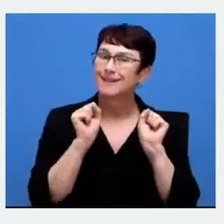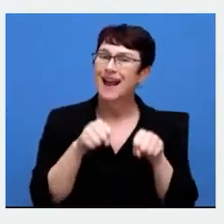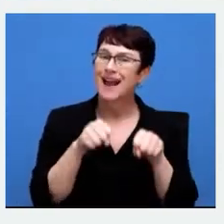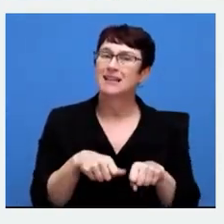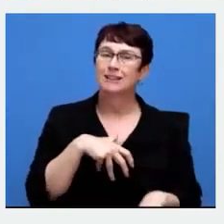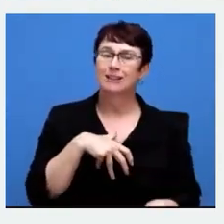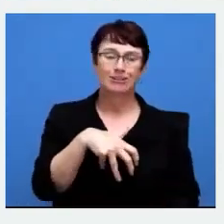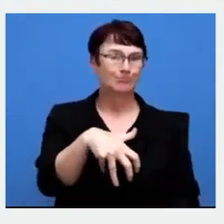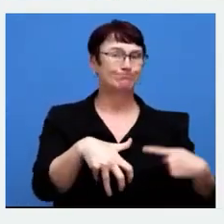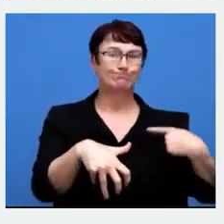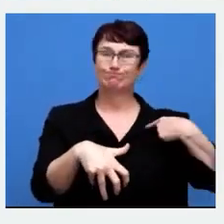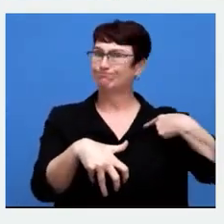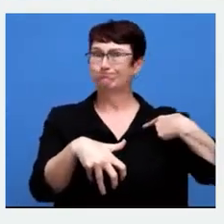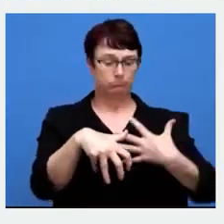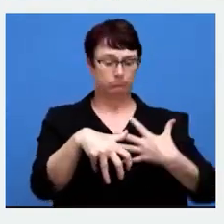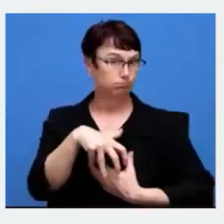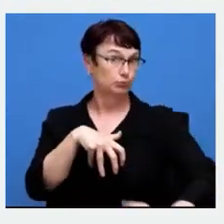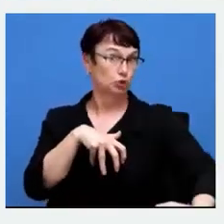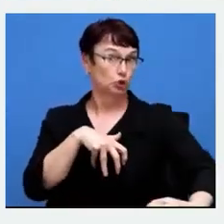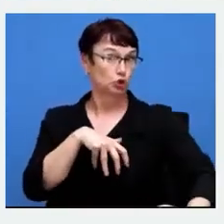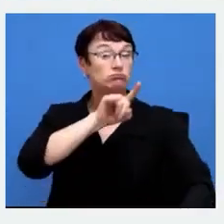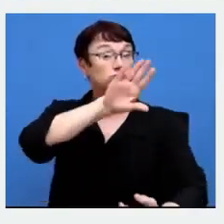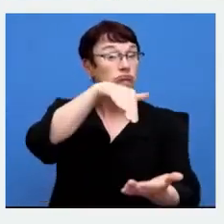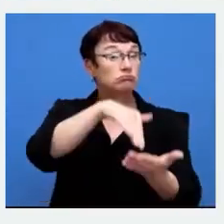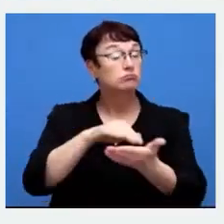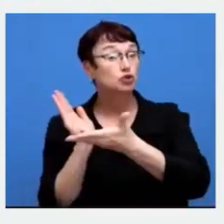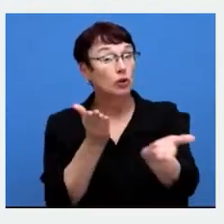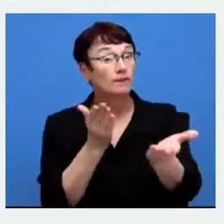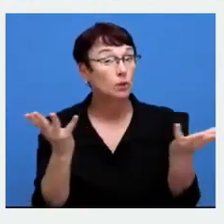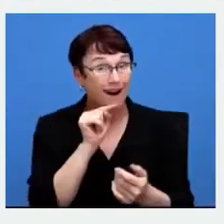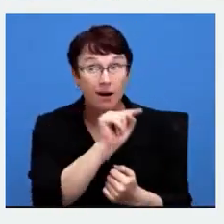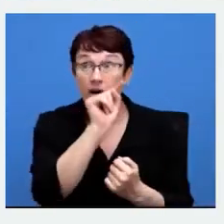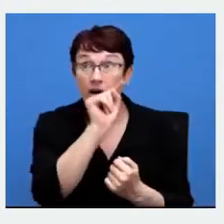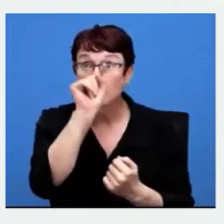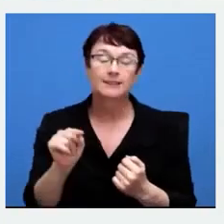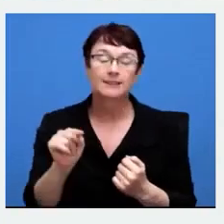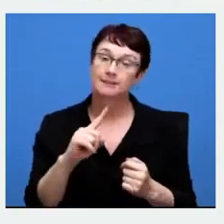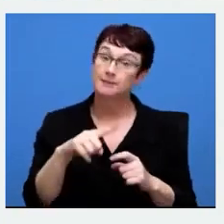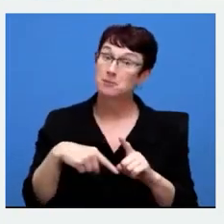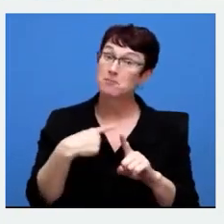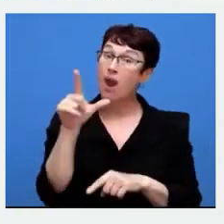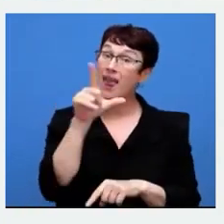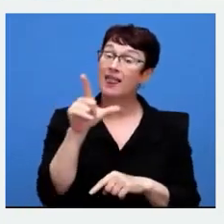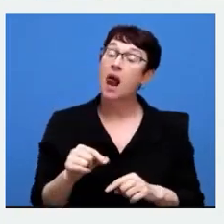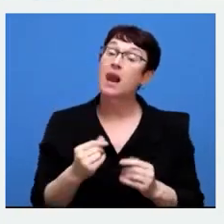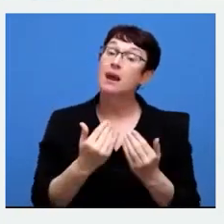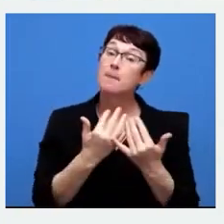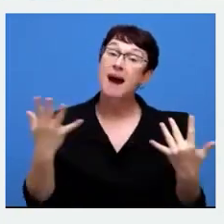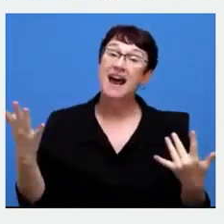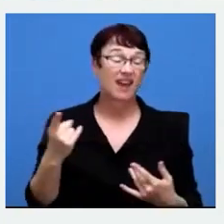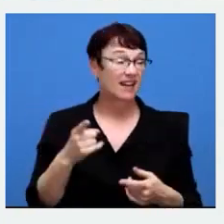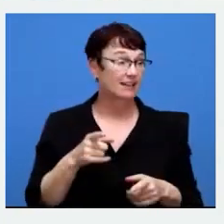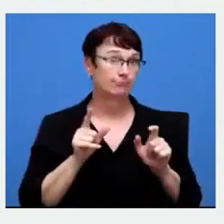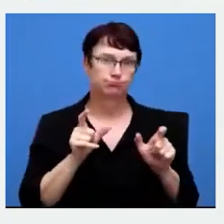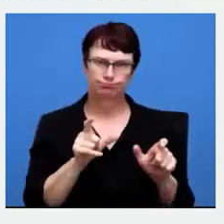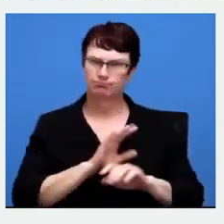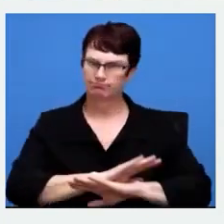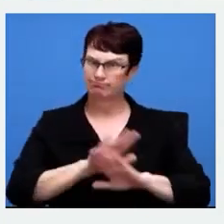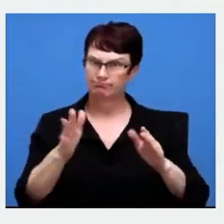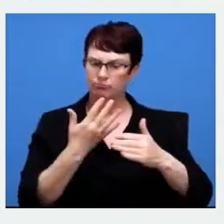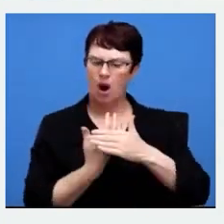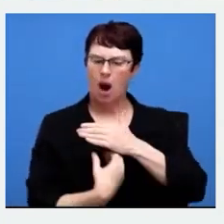enshrined in law, but often denied by local facilities in Italy. I'm going fast, I know, but we